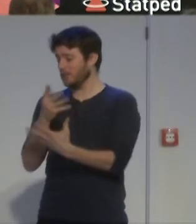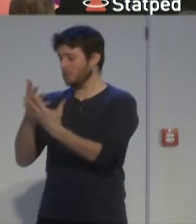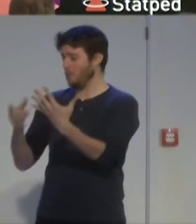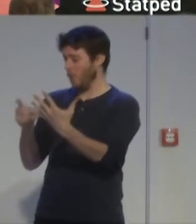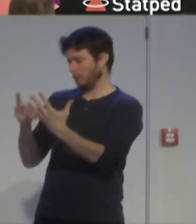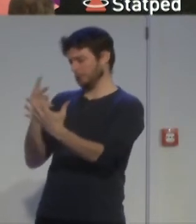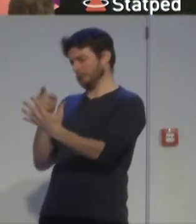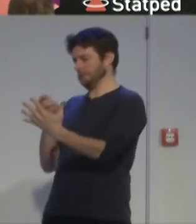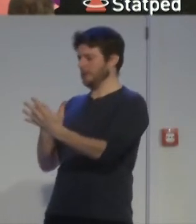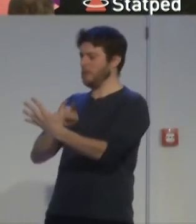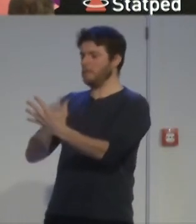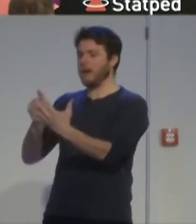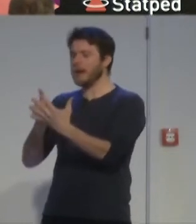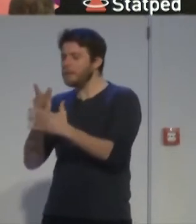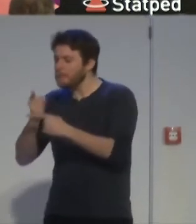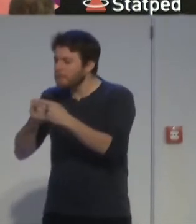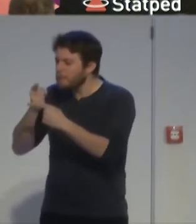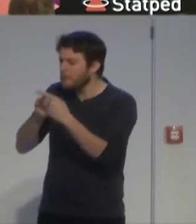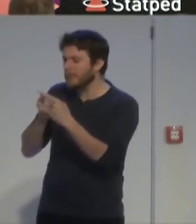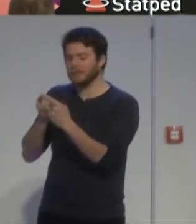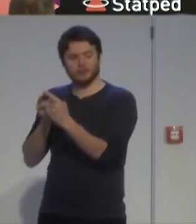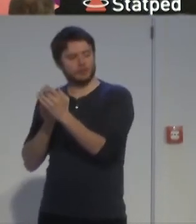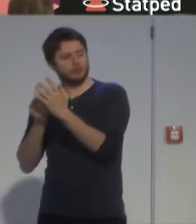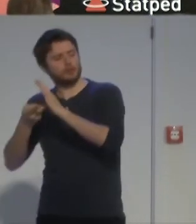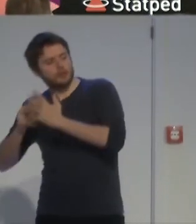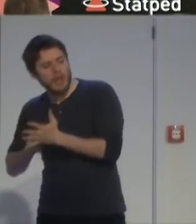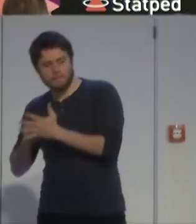a particular system of signs.